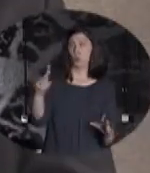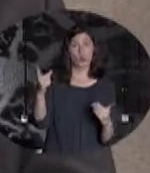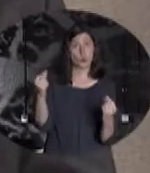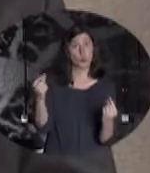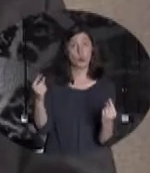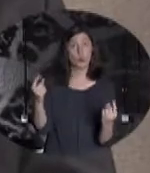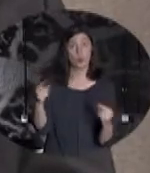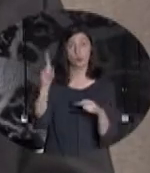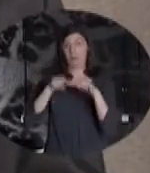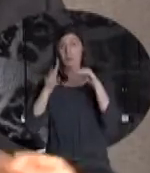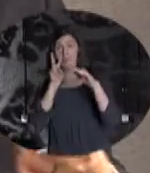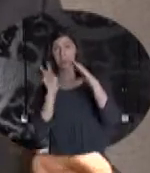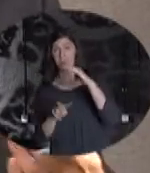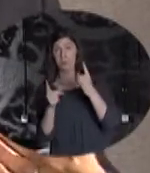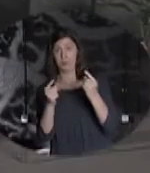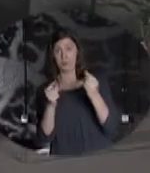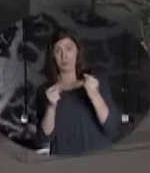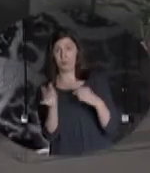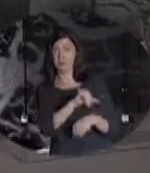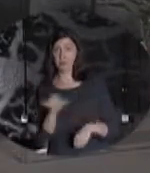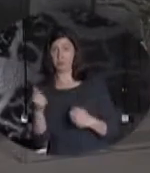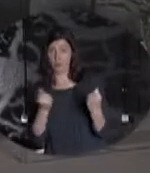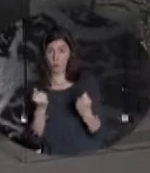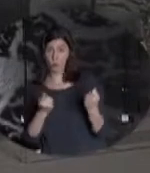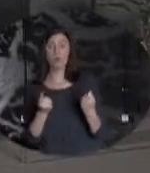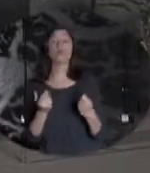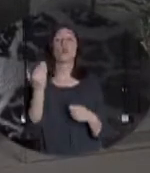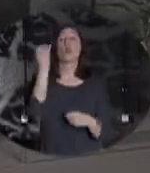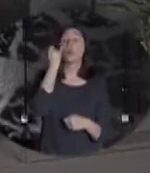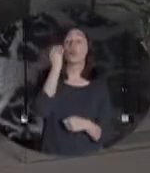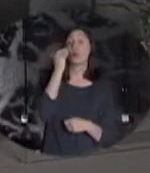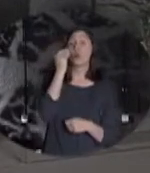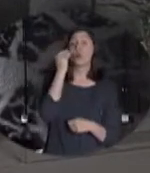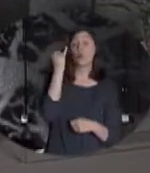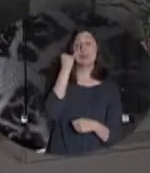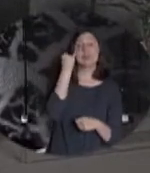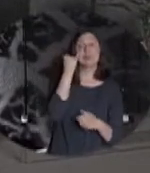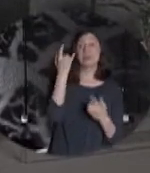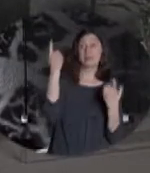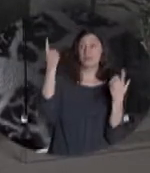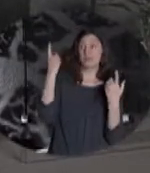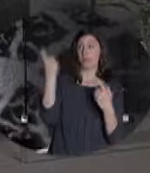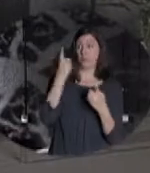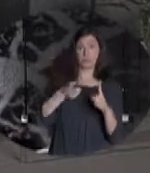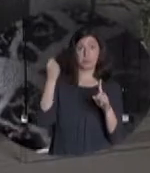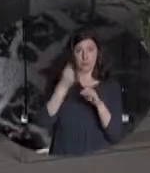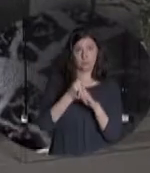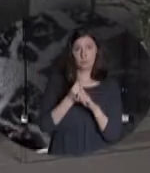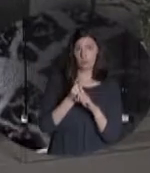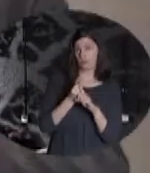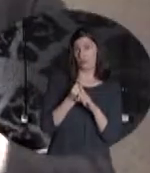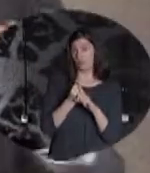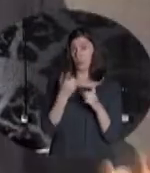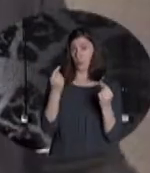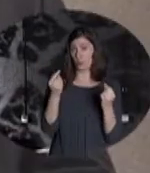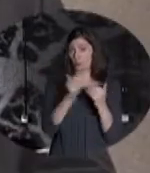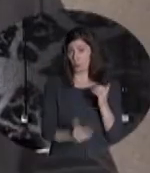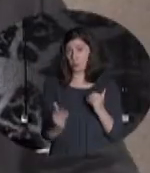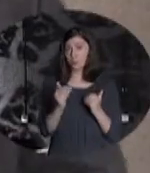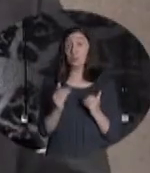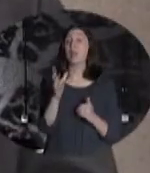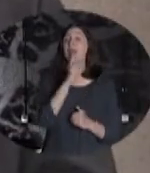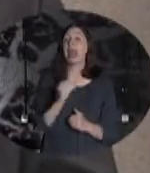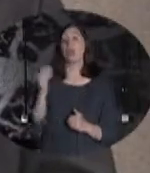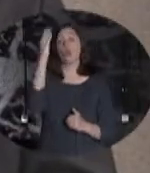going to do. And know what to do if you encounter issues with other boaters. And also, the last thing I would point out is know what to do if someone goes